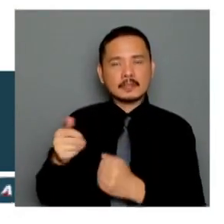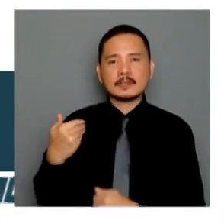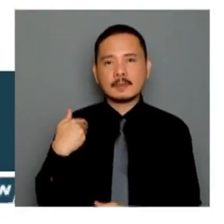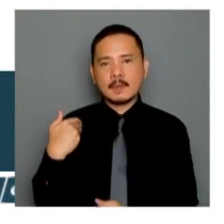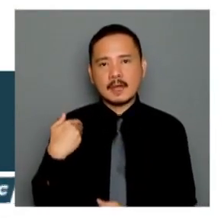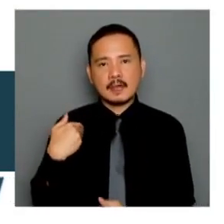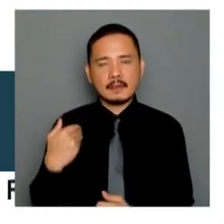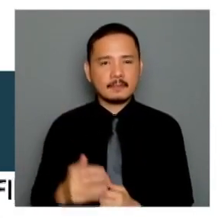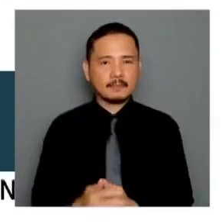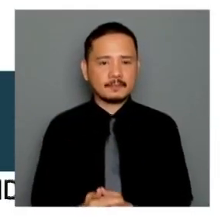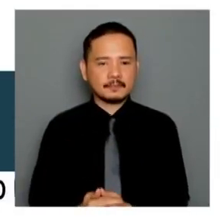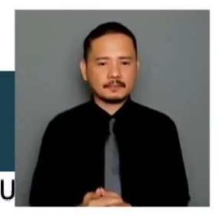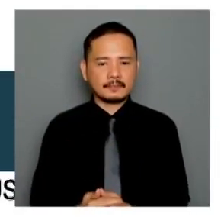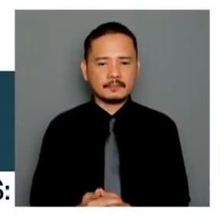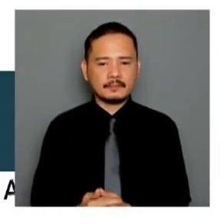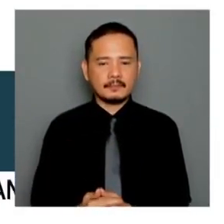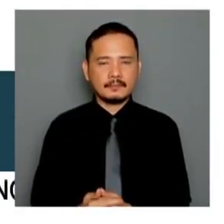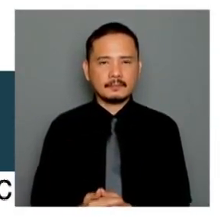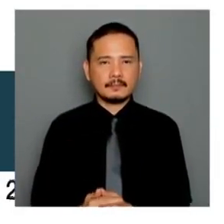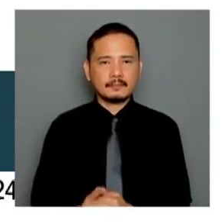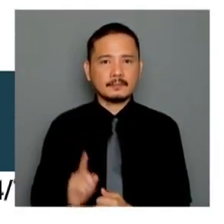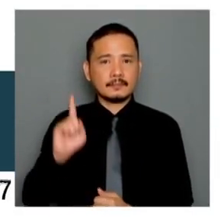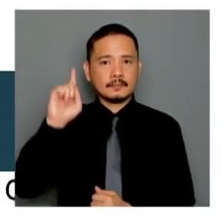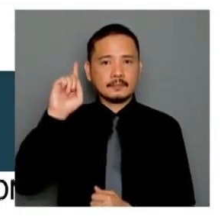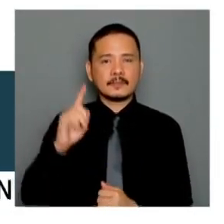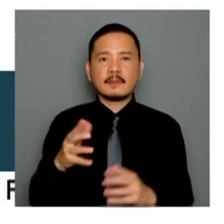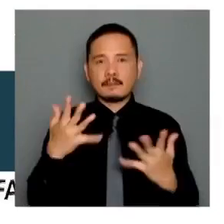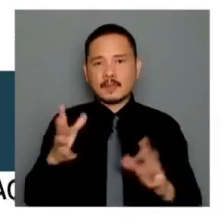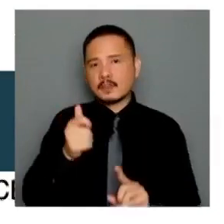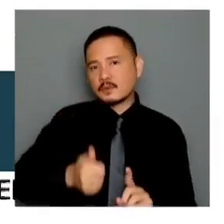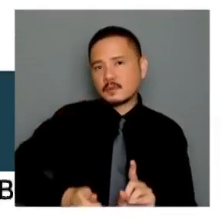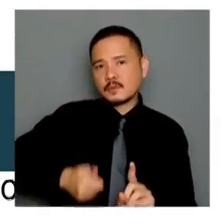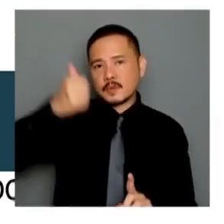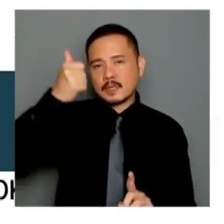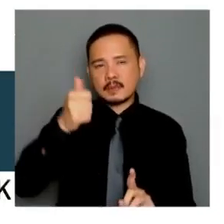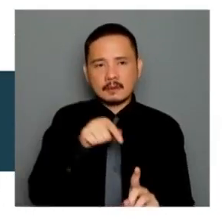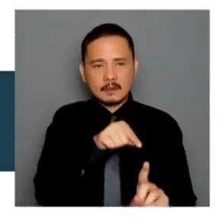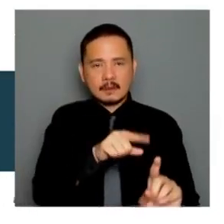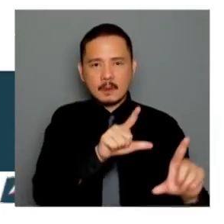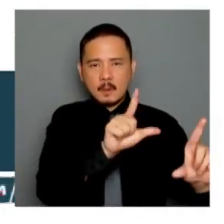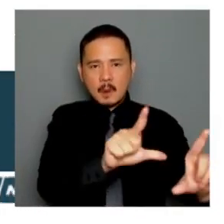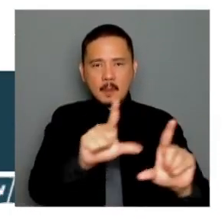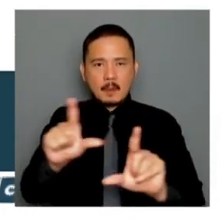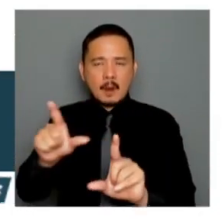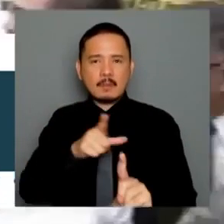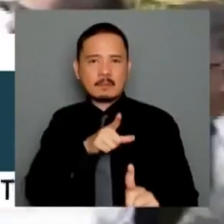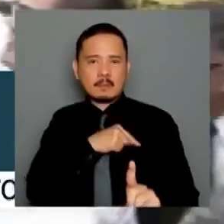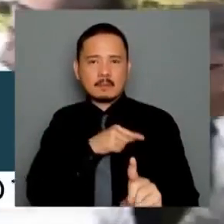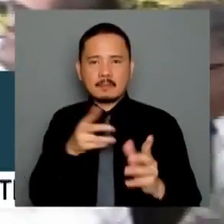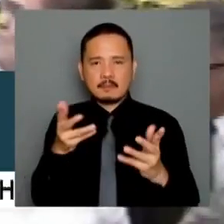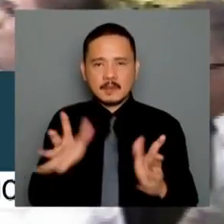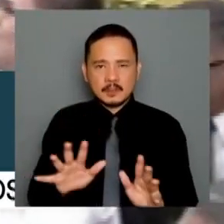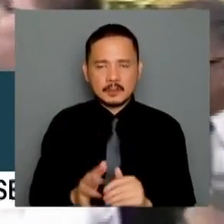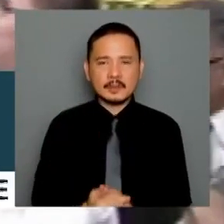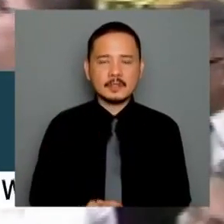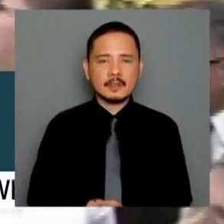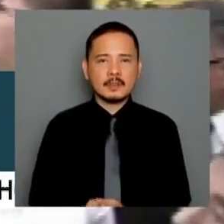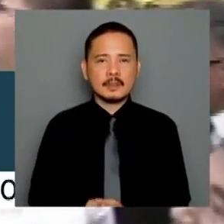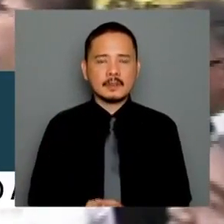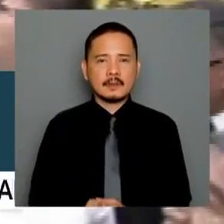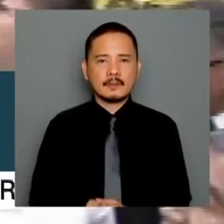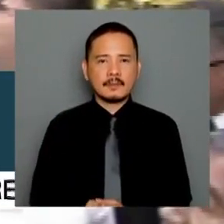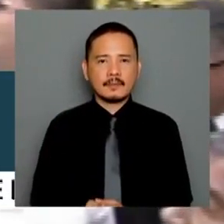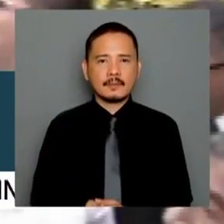Basically, we have already won a conviction against the principal accused. And that